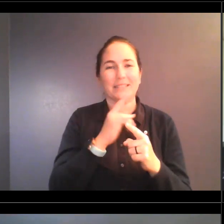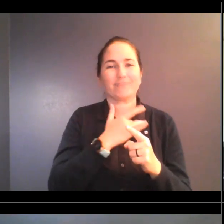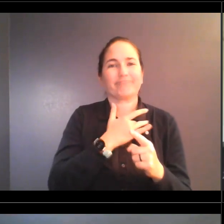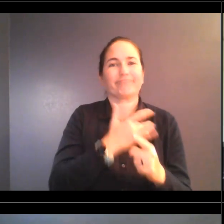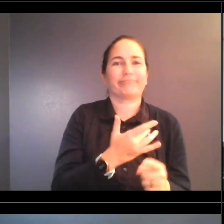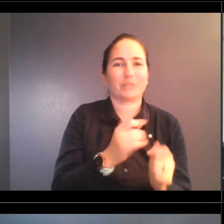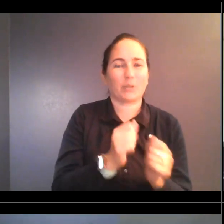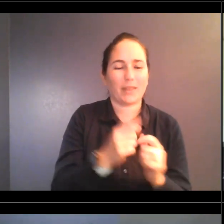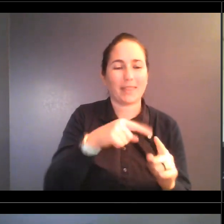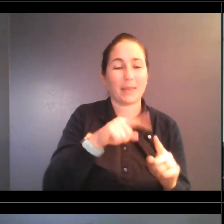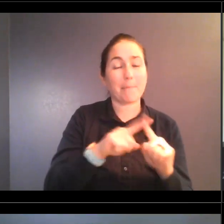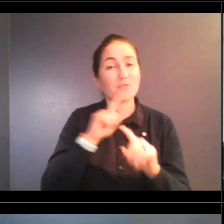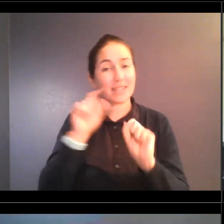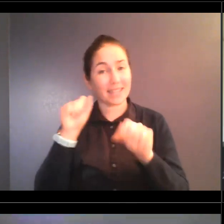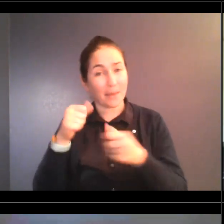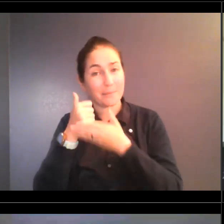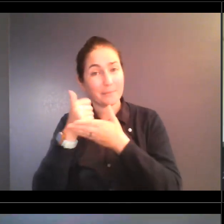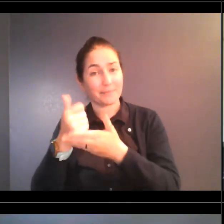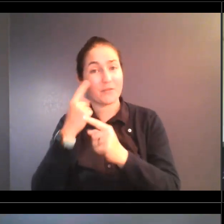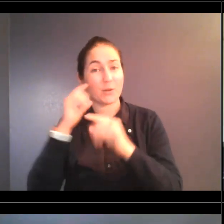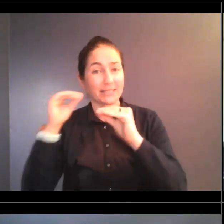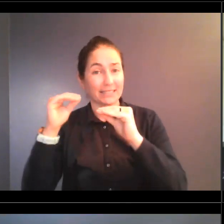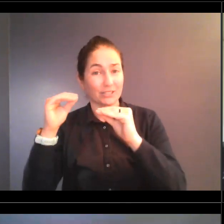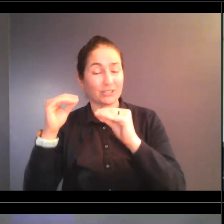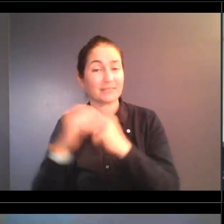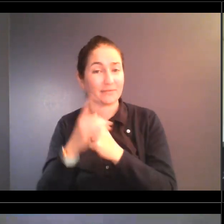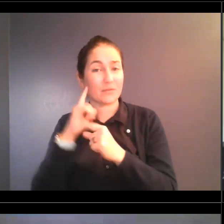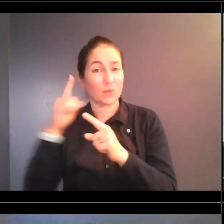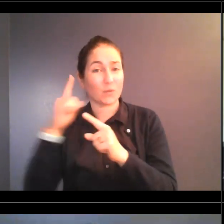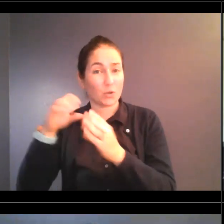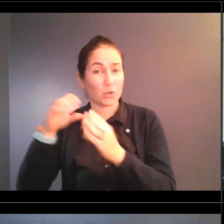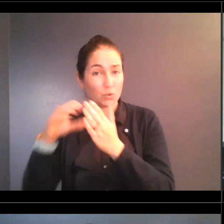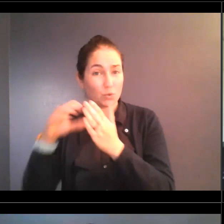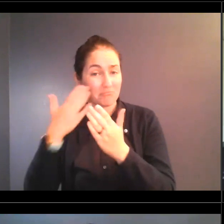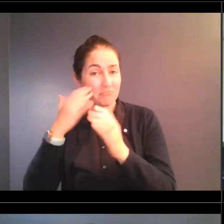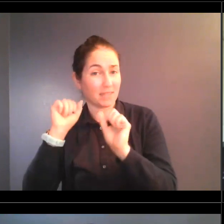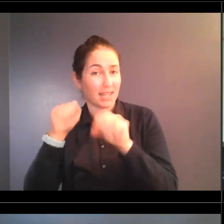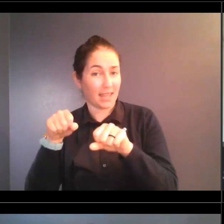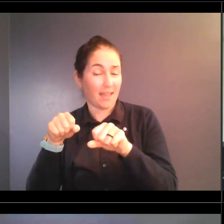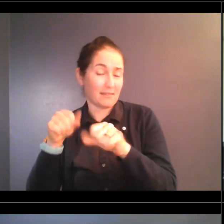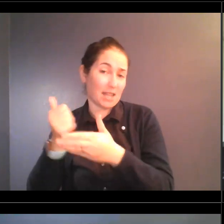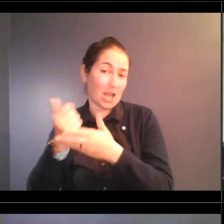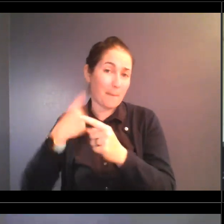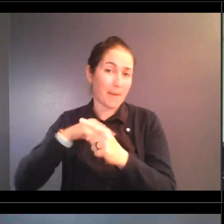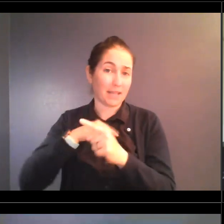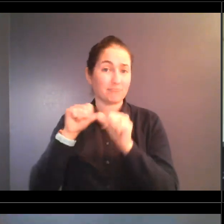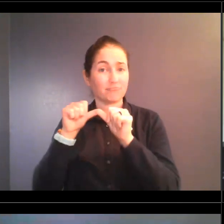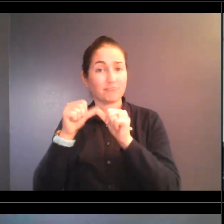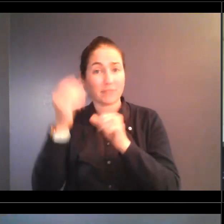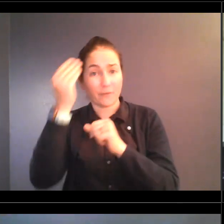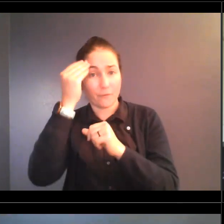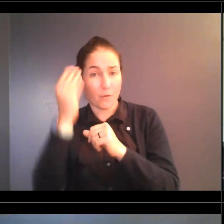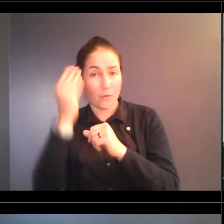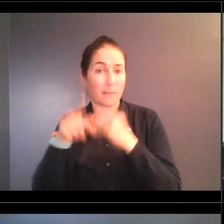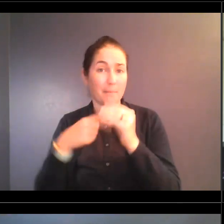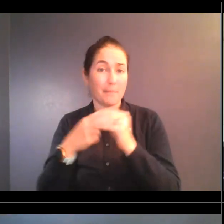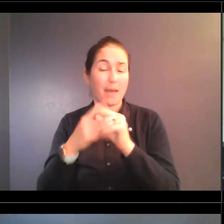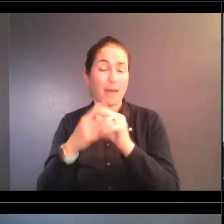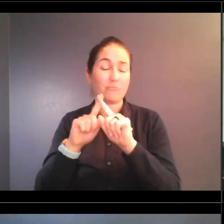can be really useful as teaching mechanisms for students. And in fact, like they can keep us sort of informed about best practices for